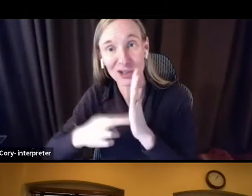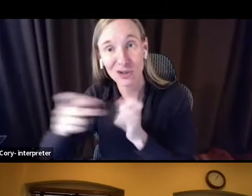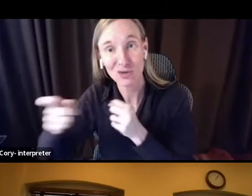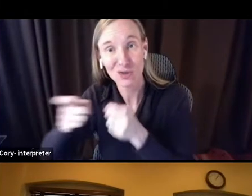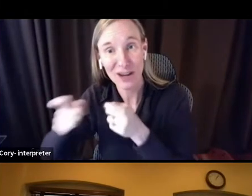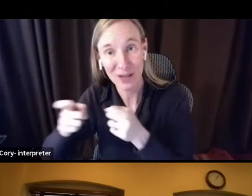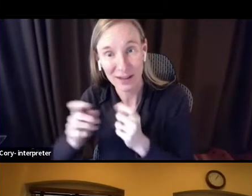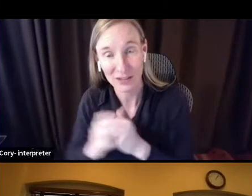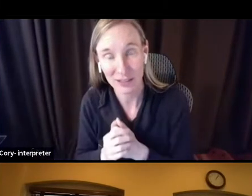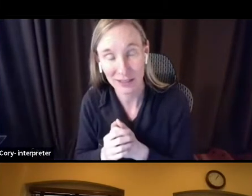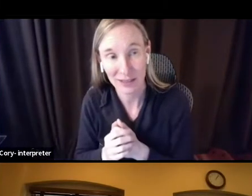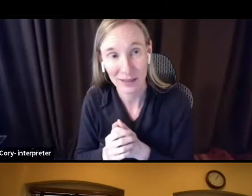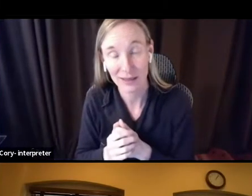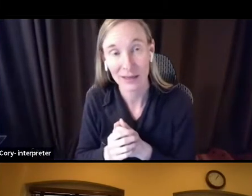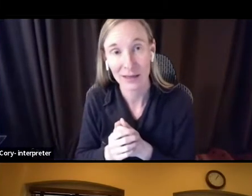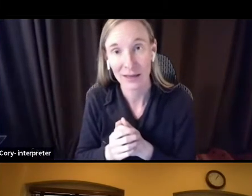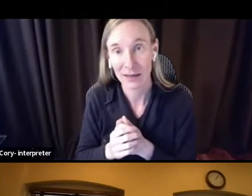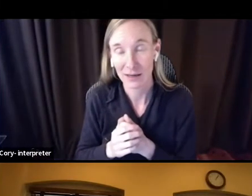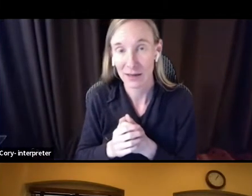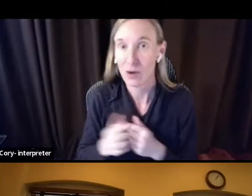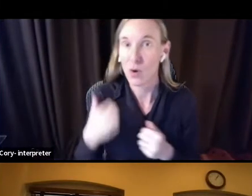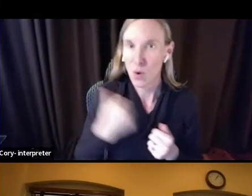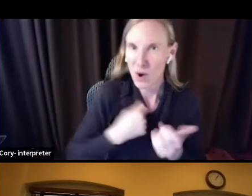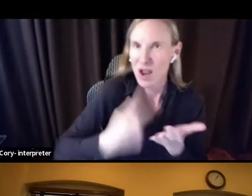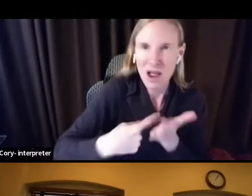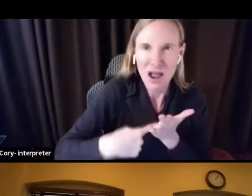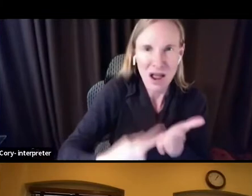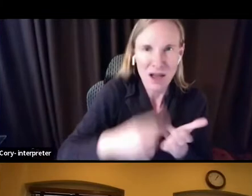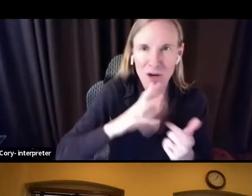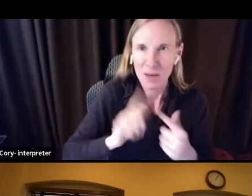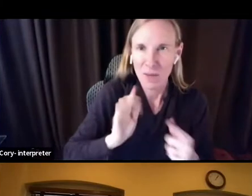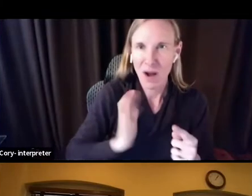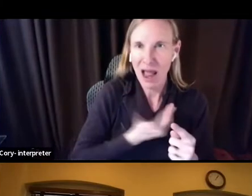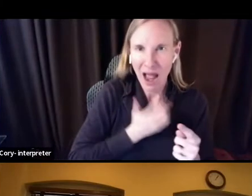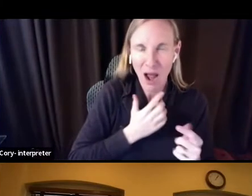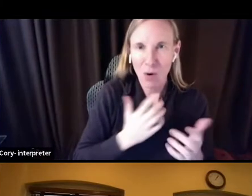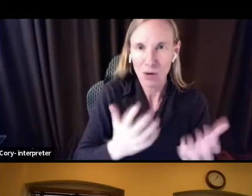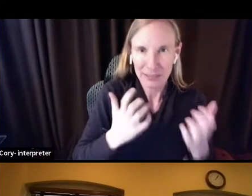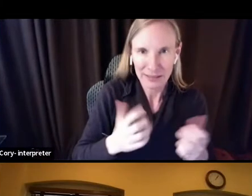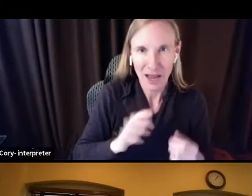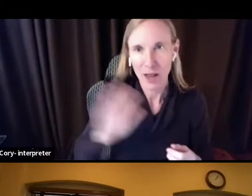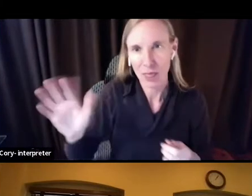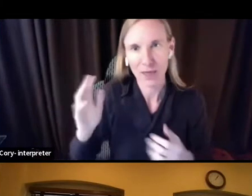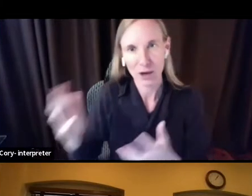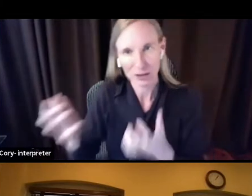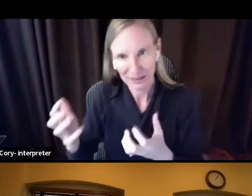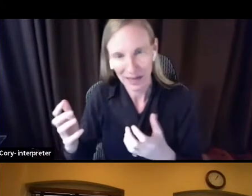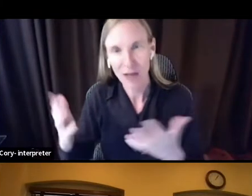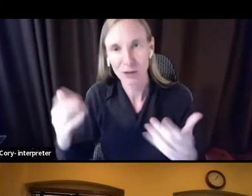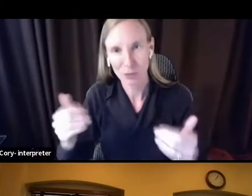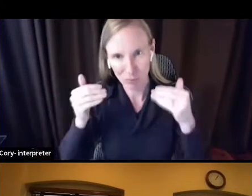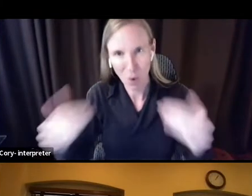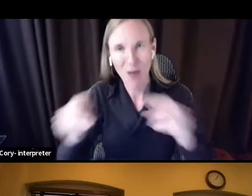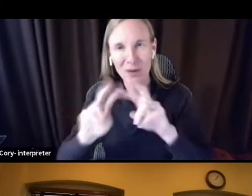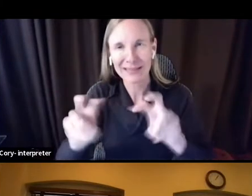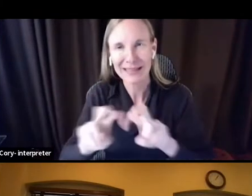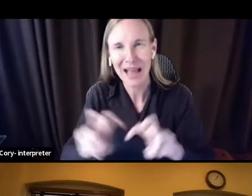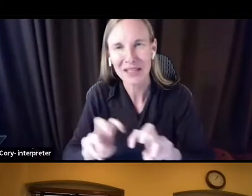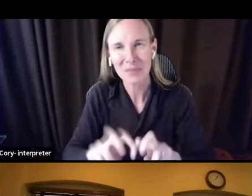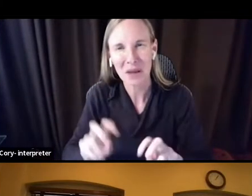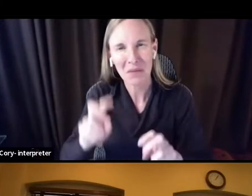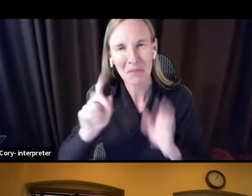about our desire and their desire to move ahead with an assessment. And I